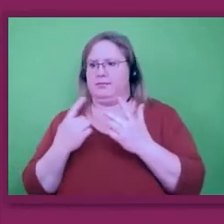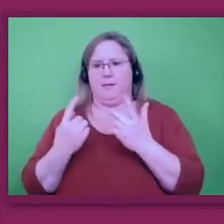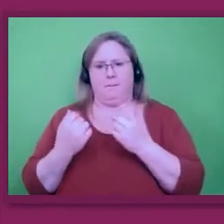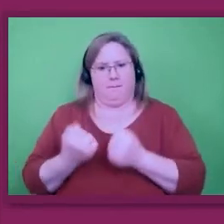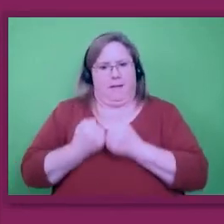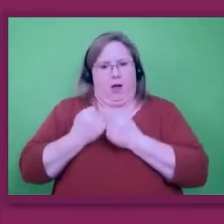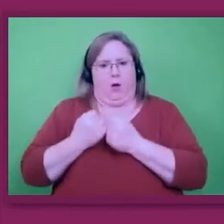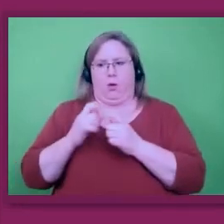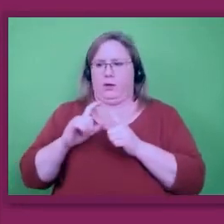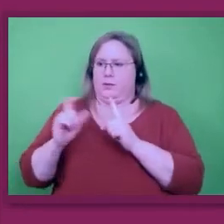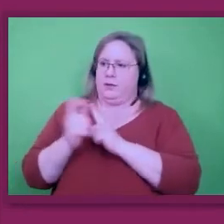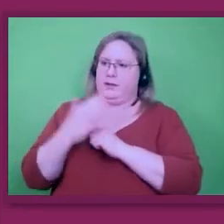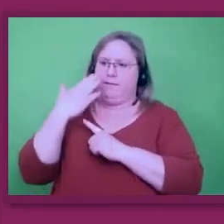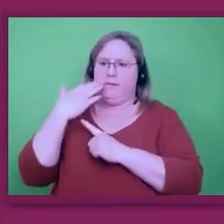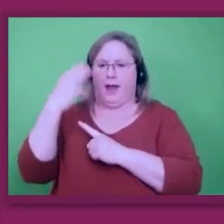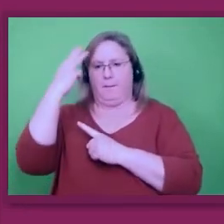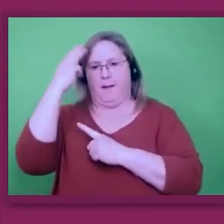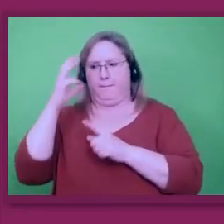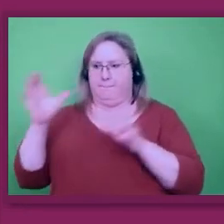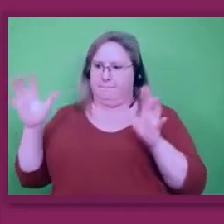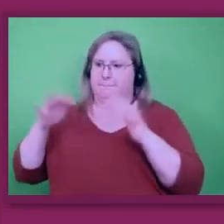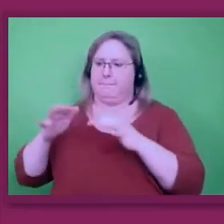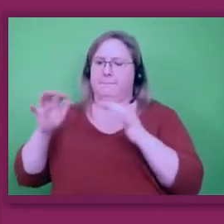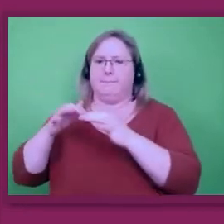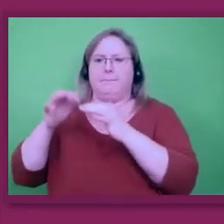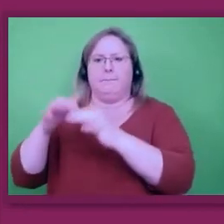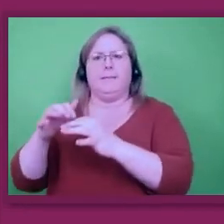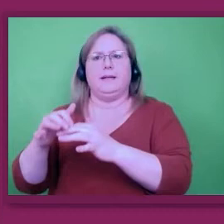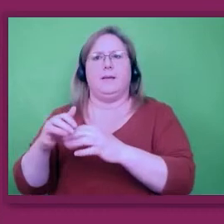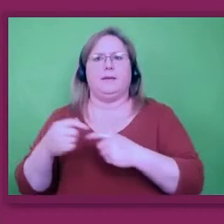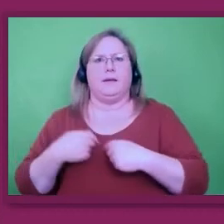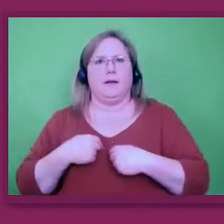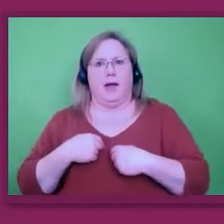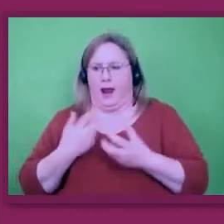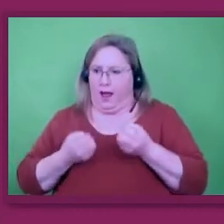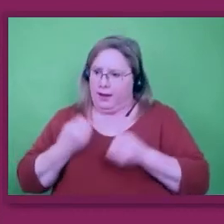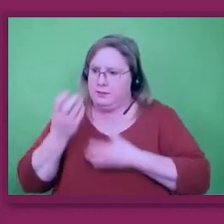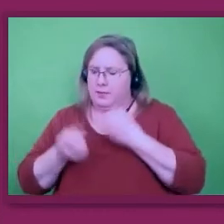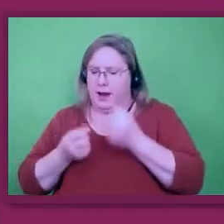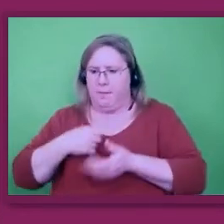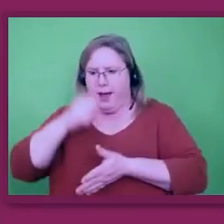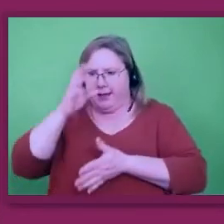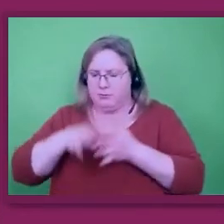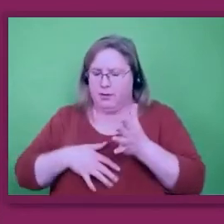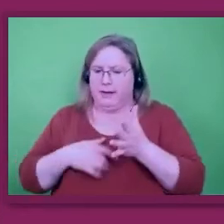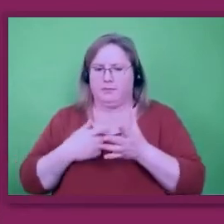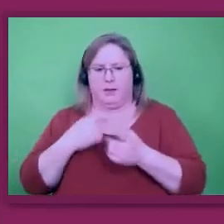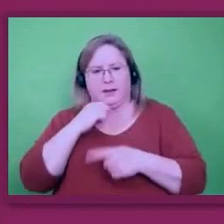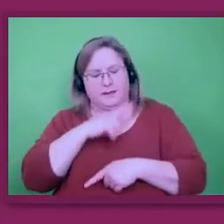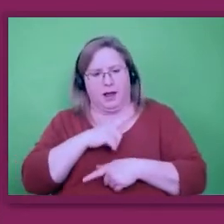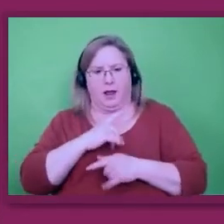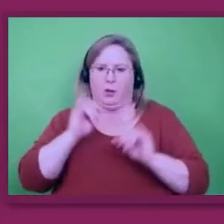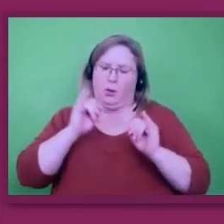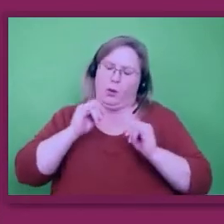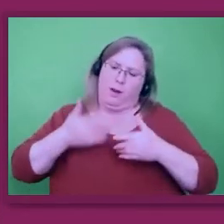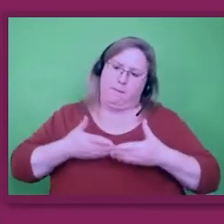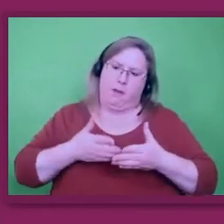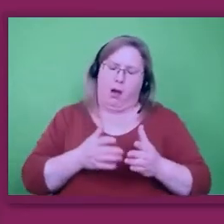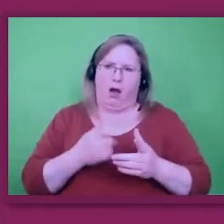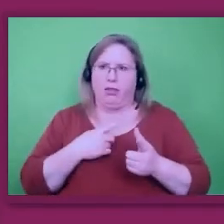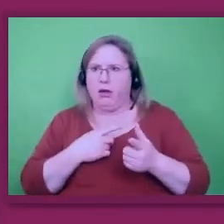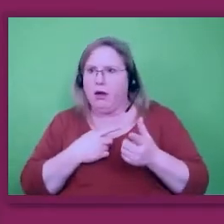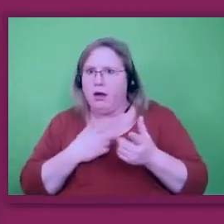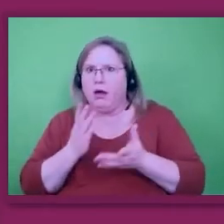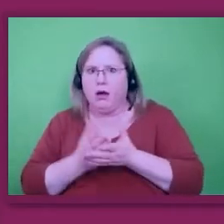doing meetups. And the more I spoke about, you know, my experience giving birth to my son, the more I realized that actually this is